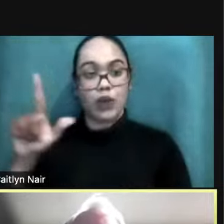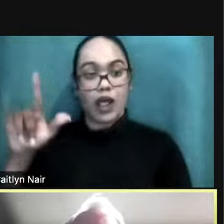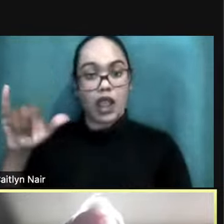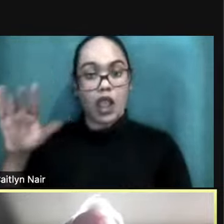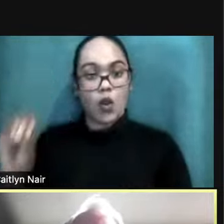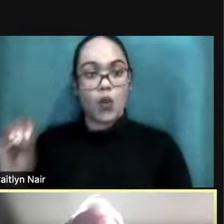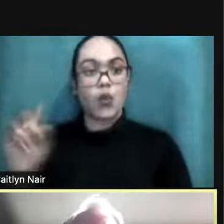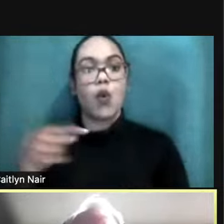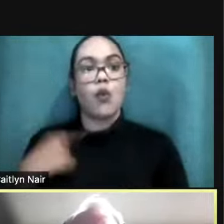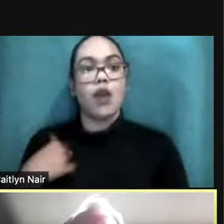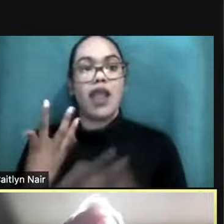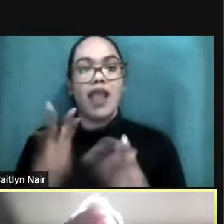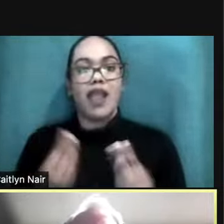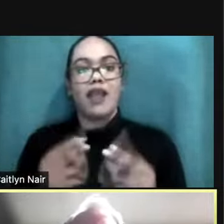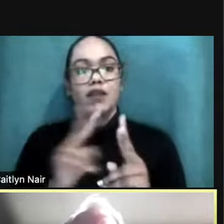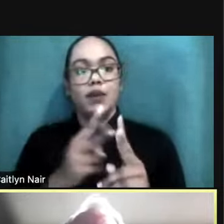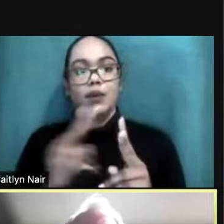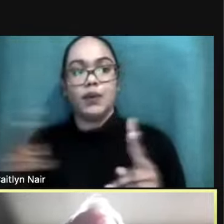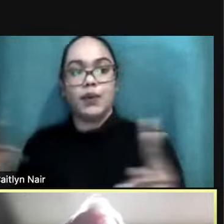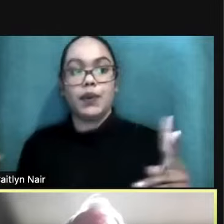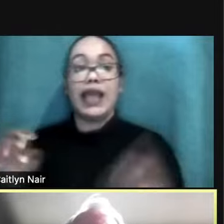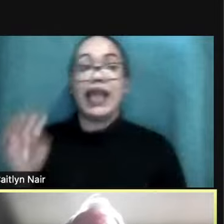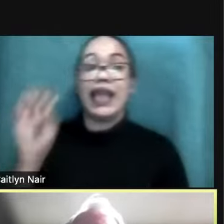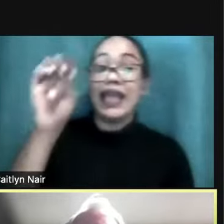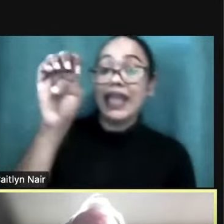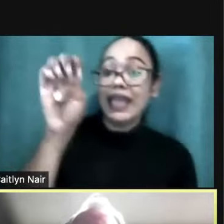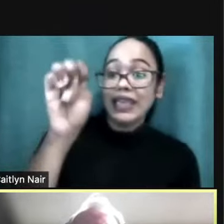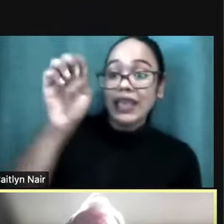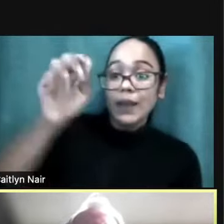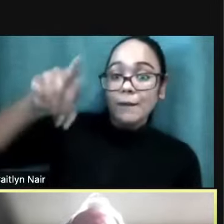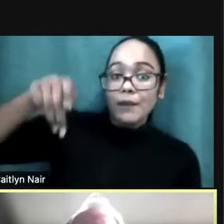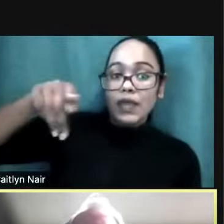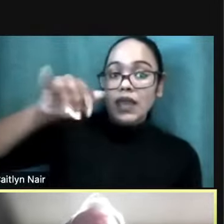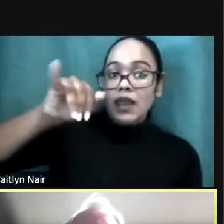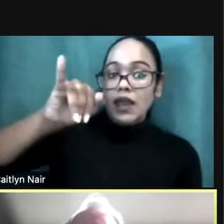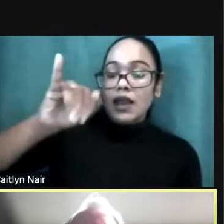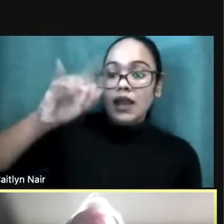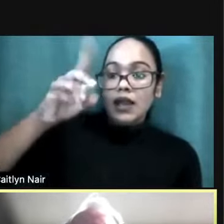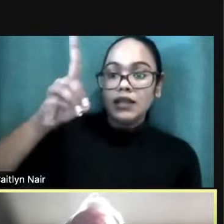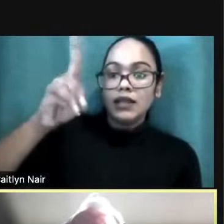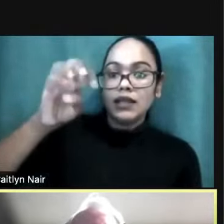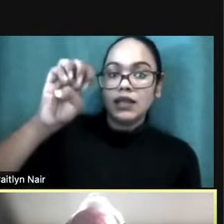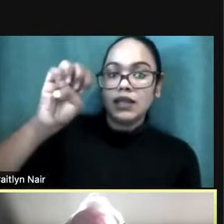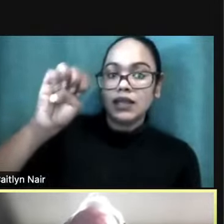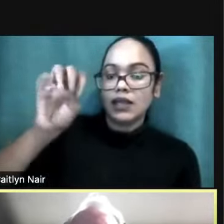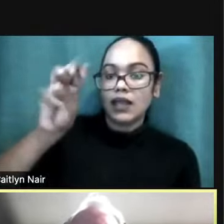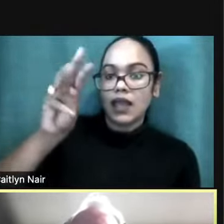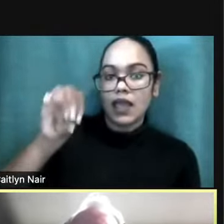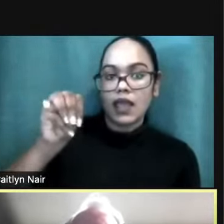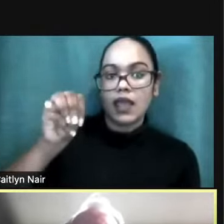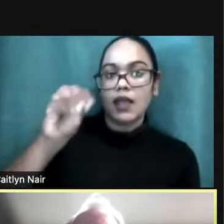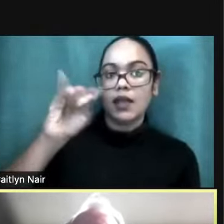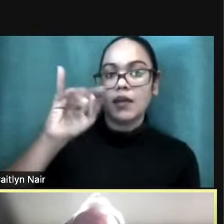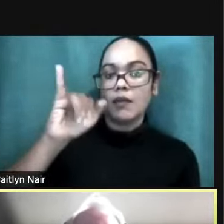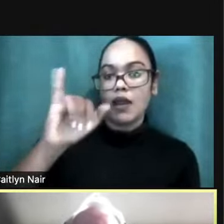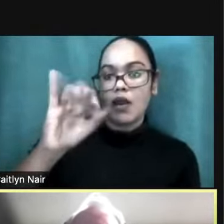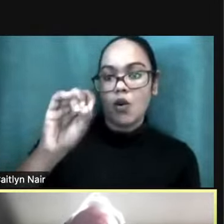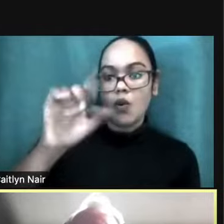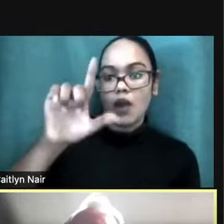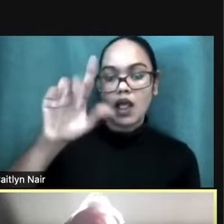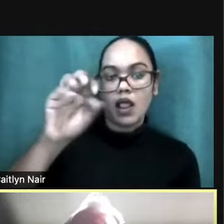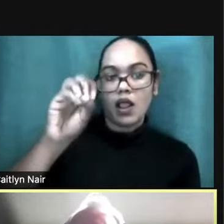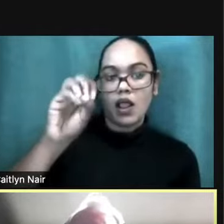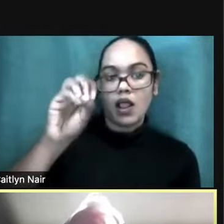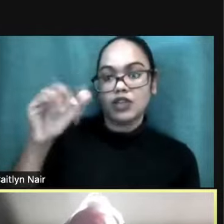of epidemiological data that are suggesting a sustained increase in COVID cases across